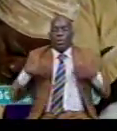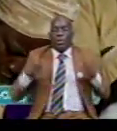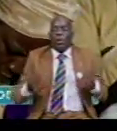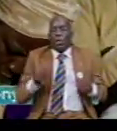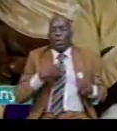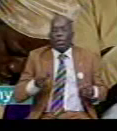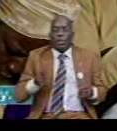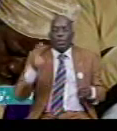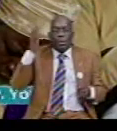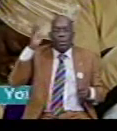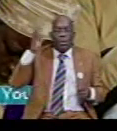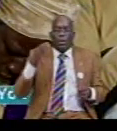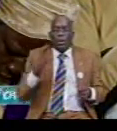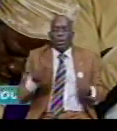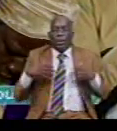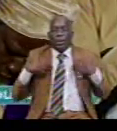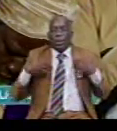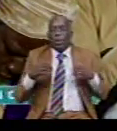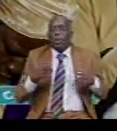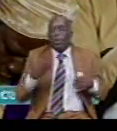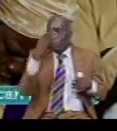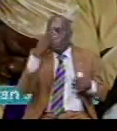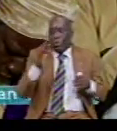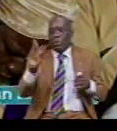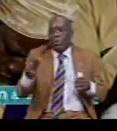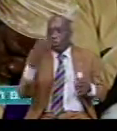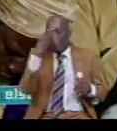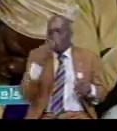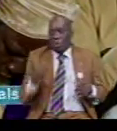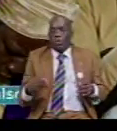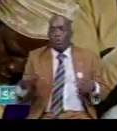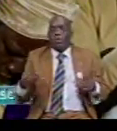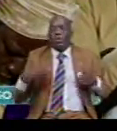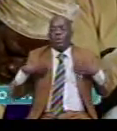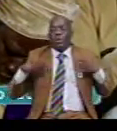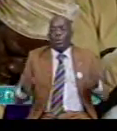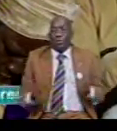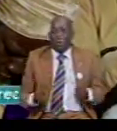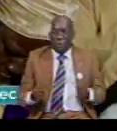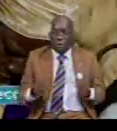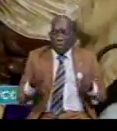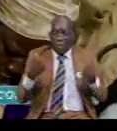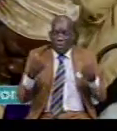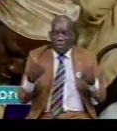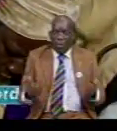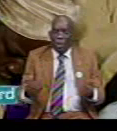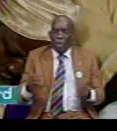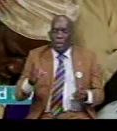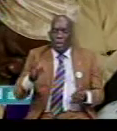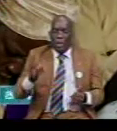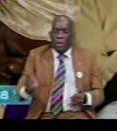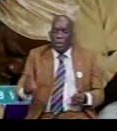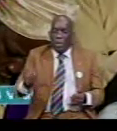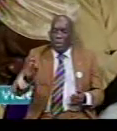Lord. Let's listen to the next testifier. Now I have AC Dockers.